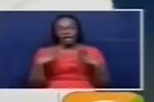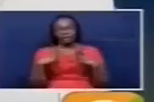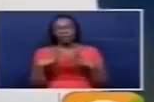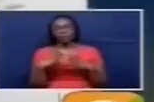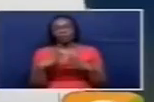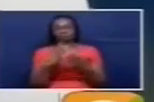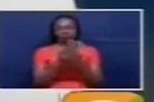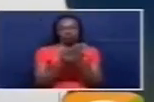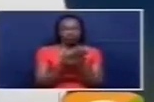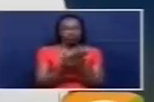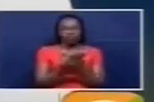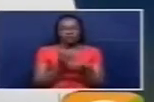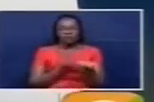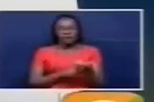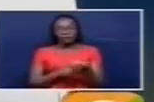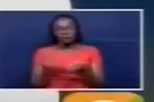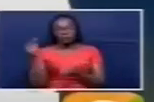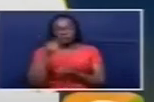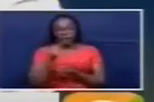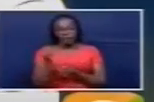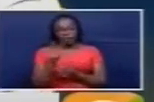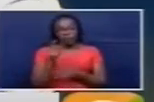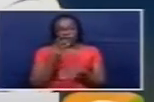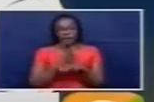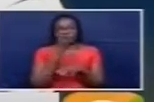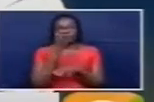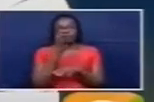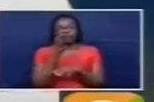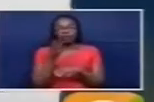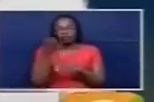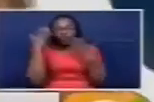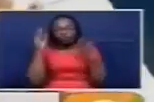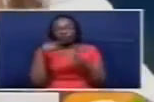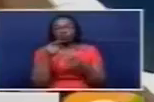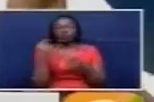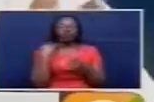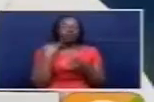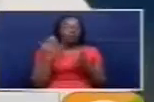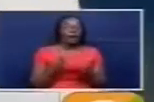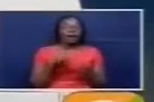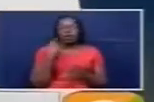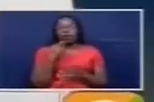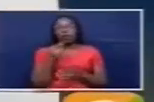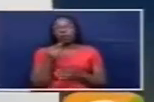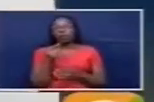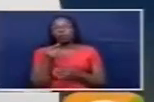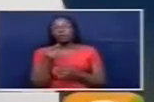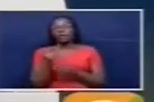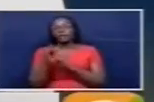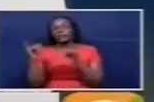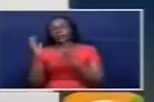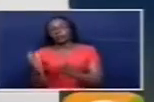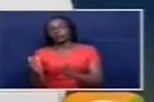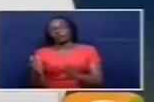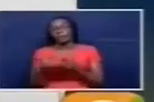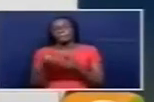turn a Robin Hood for economy because of security and ensure that it works, we don't have to criminalize hawkers. You can say between these hours, hawkers operate. Number one, Nairobi should not